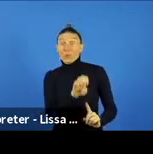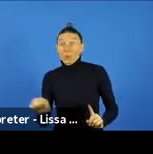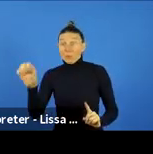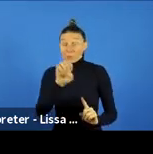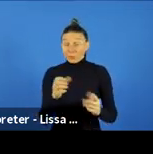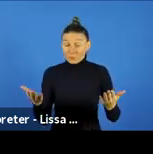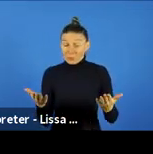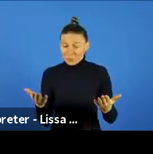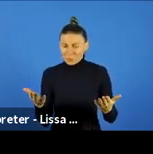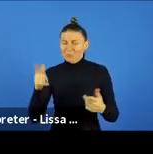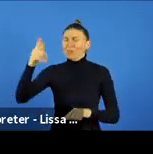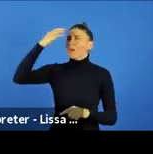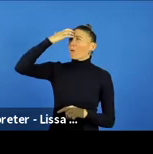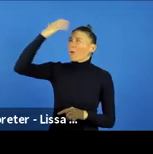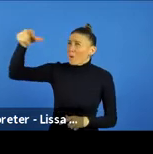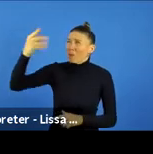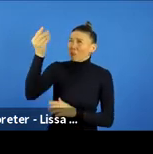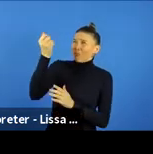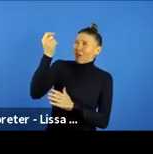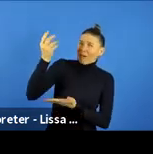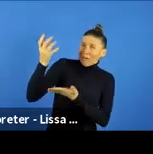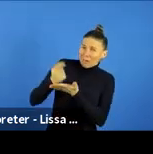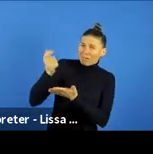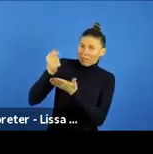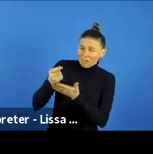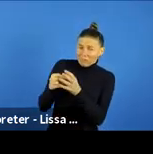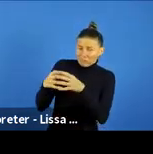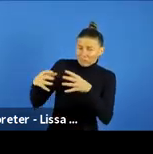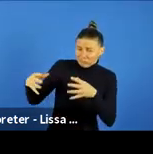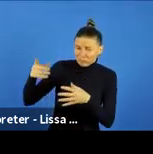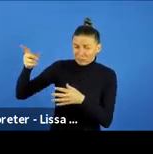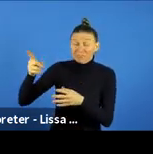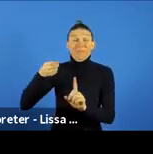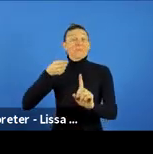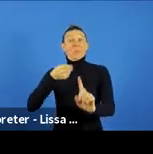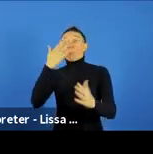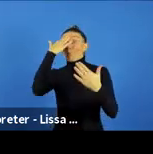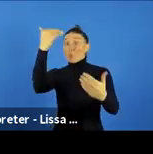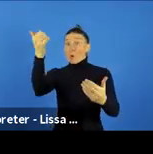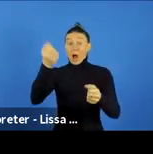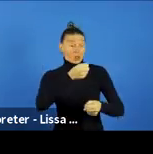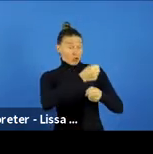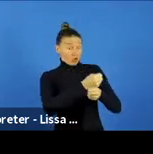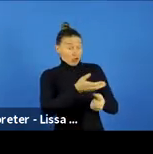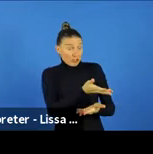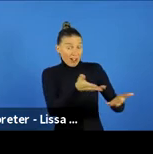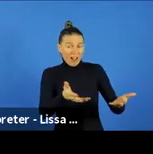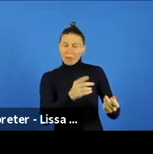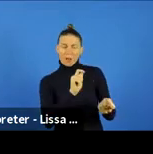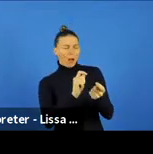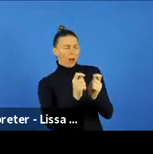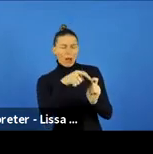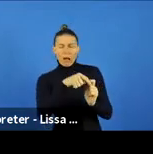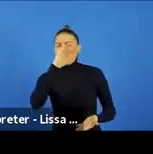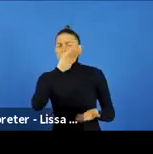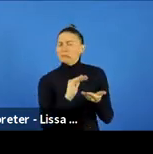to governments in pensions and subsidies. The main cause is the lack of adaptations to jobs. And also we have to